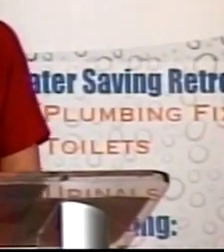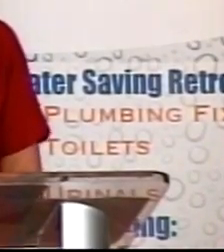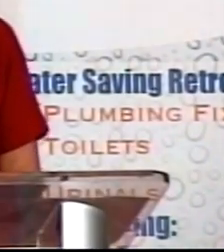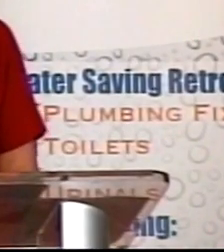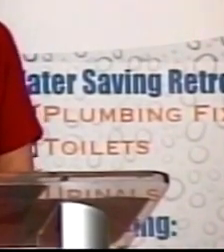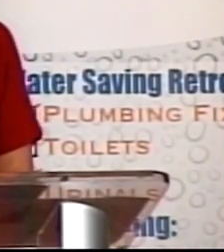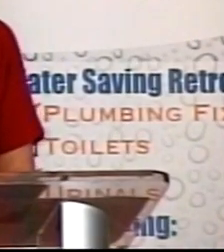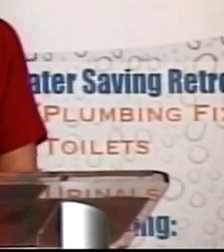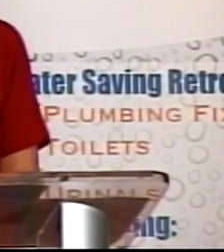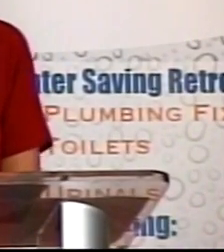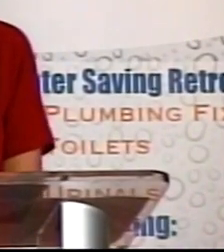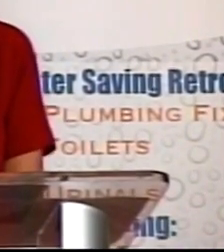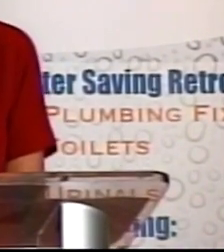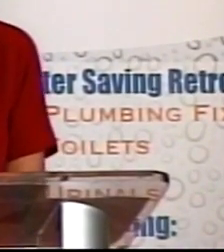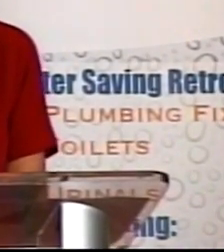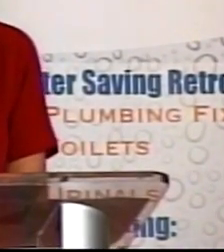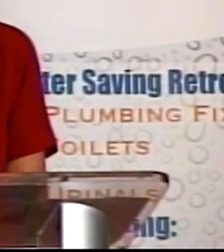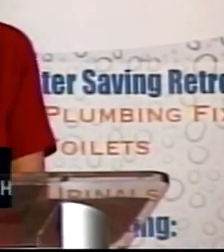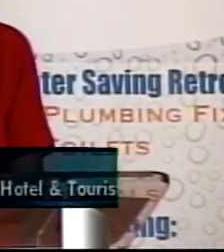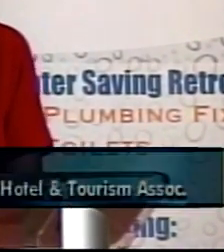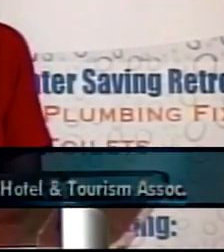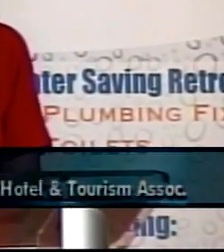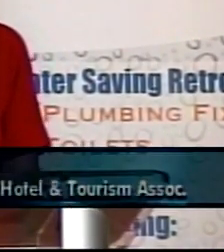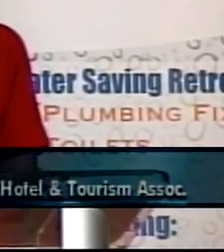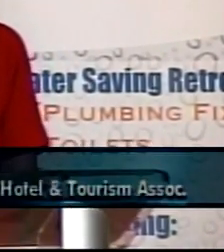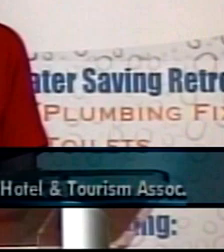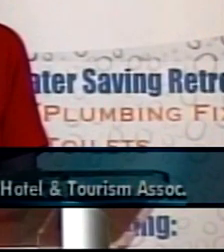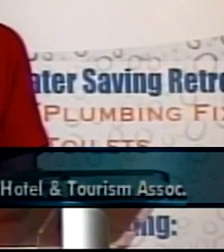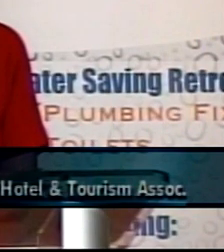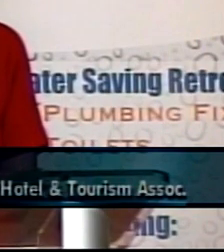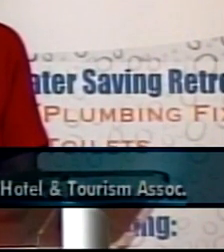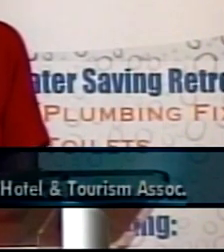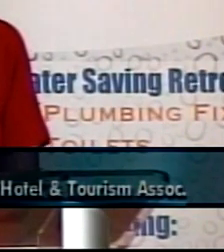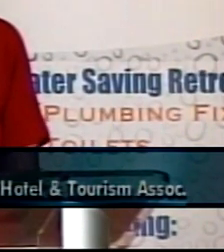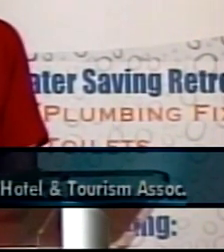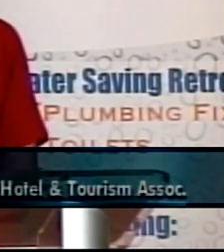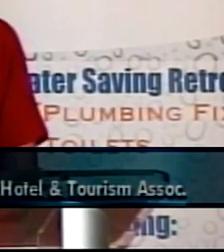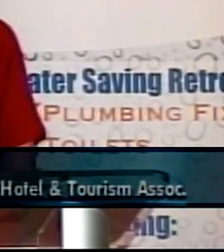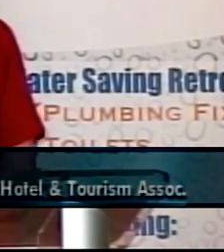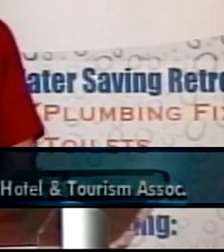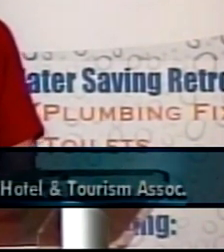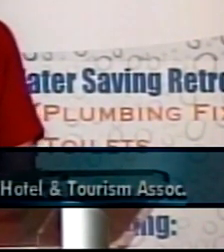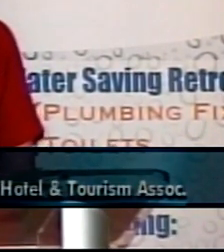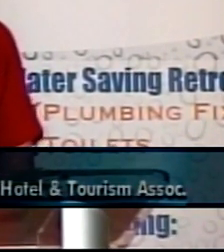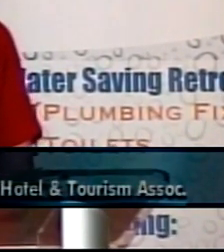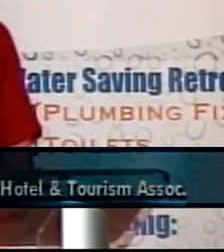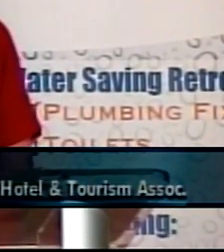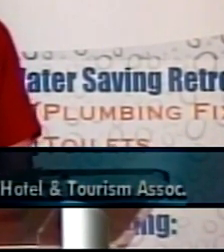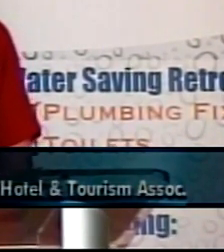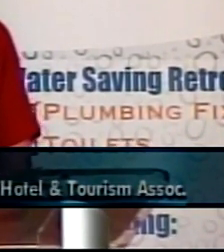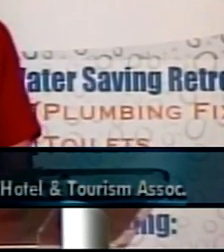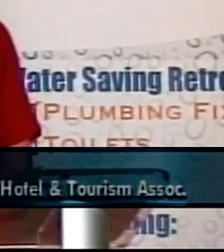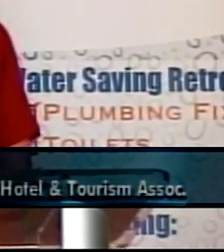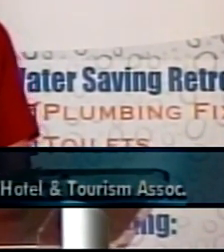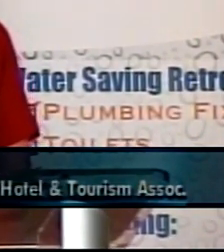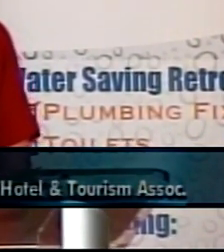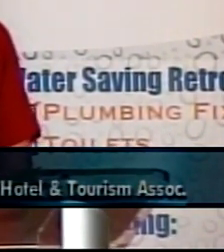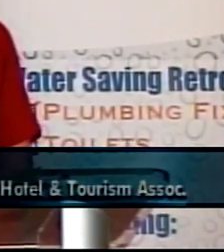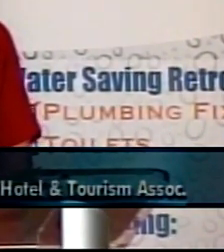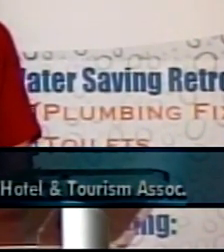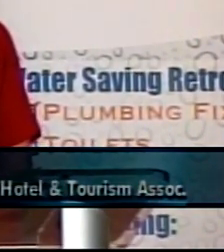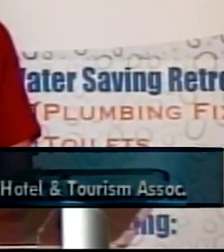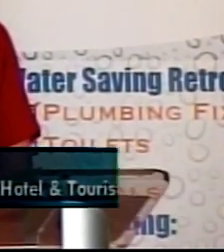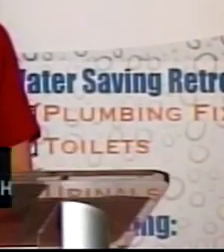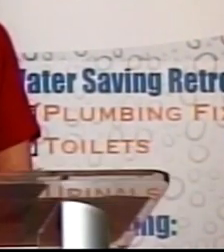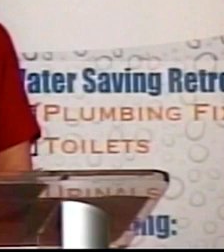our MIF project for small and medium enterprises. We are moving forward in a very positive manner, and by December